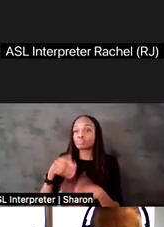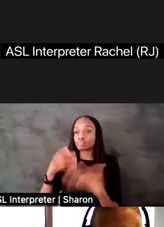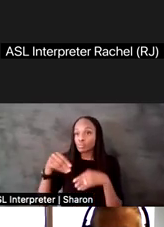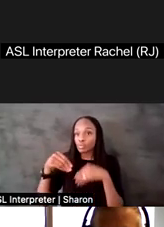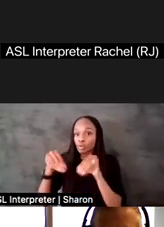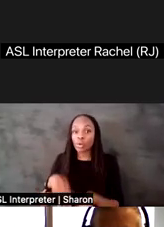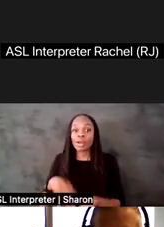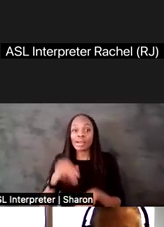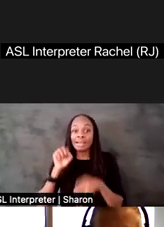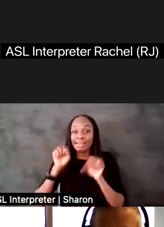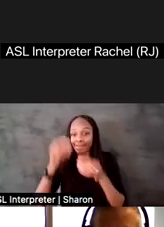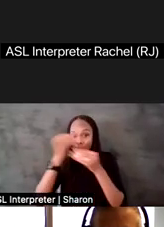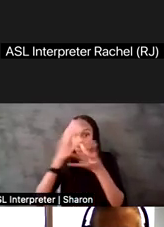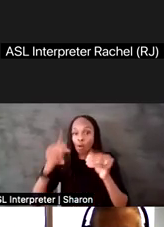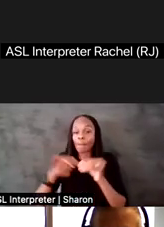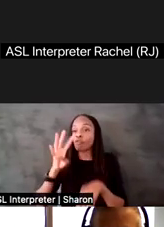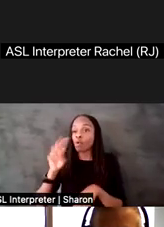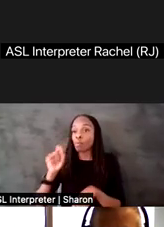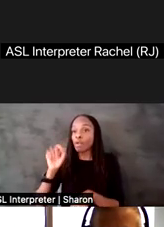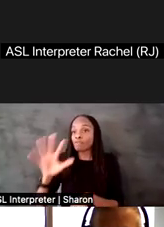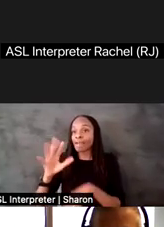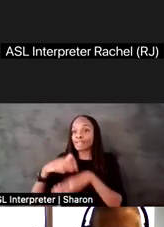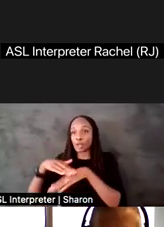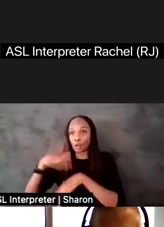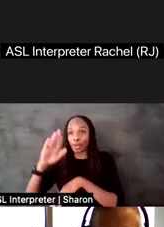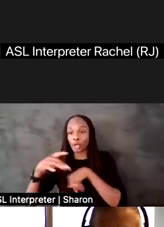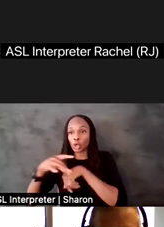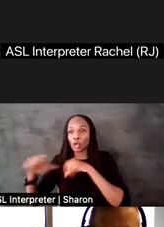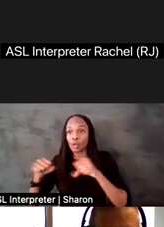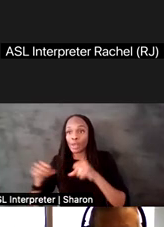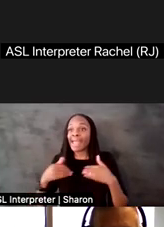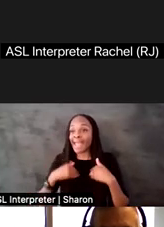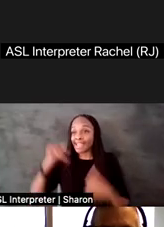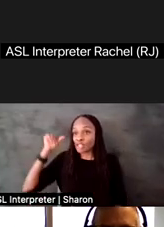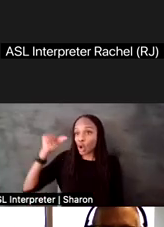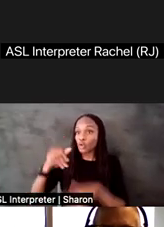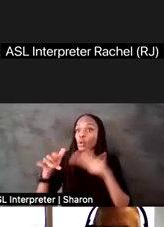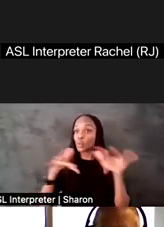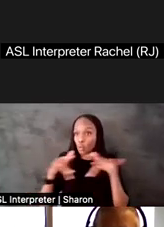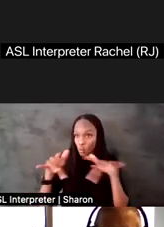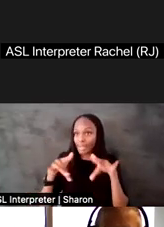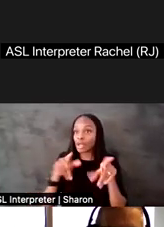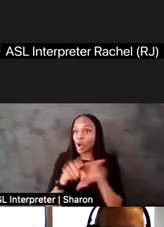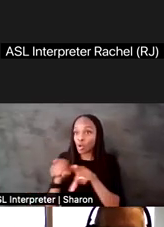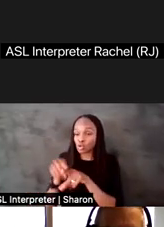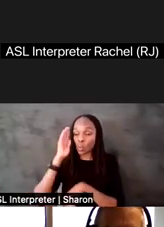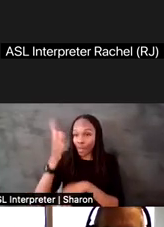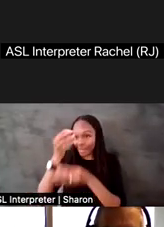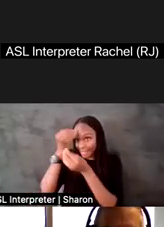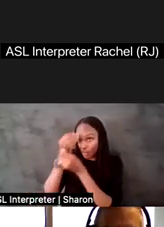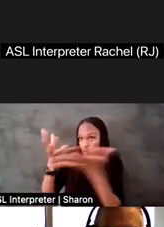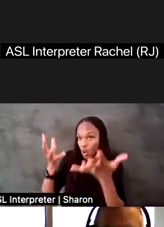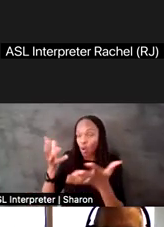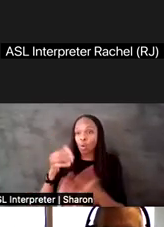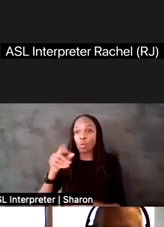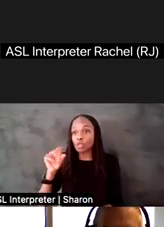greater earthquakes, and also has an audio recording that will tell you, you'll hear a tone,